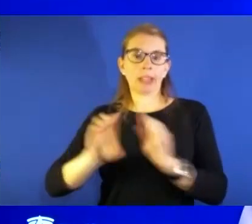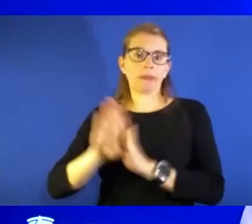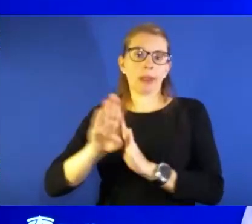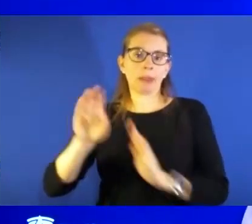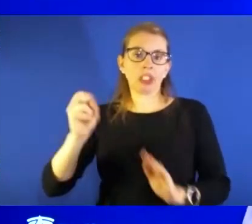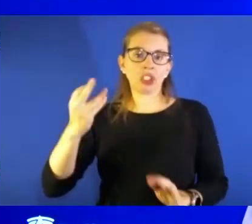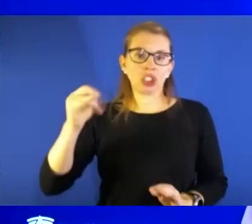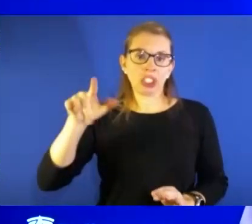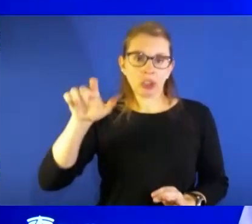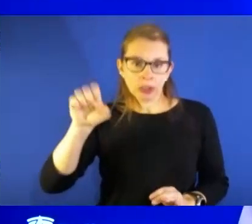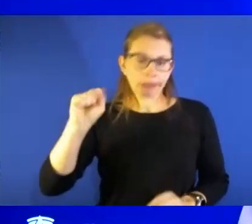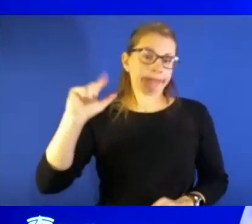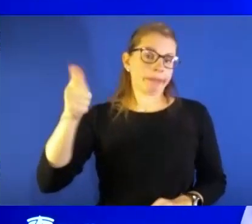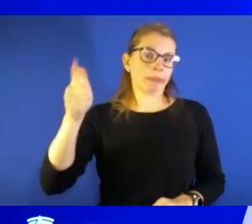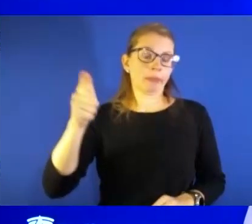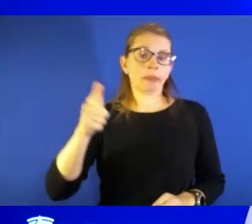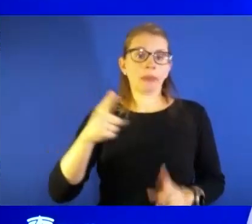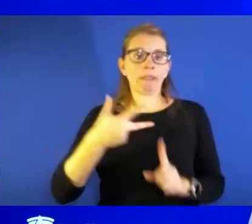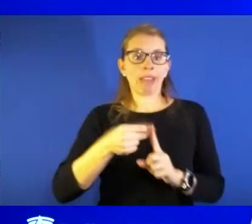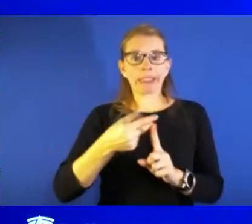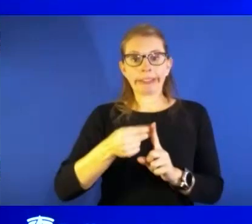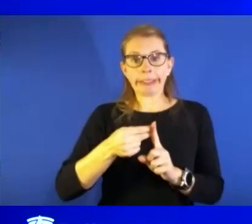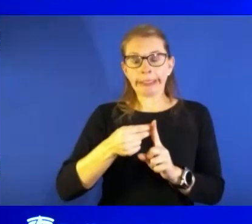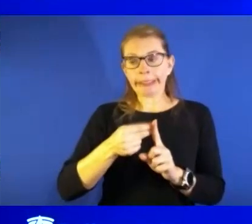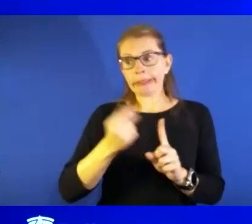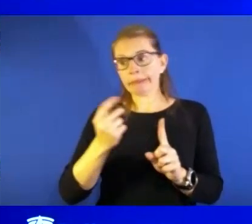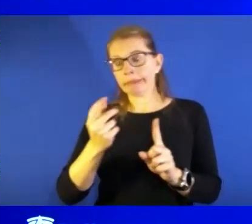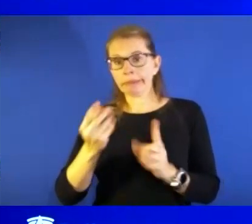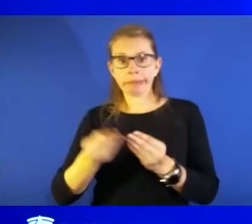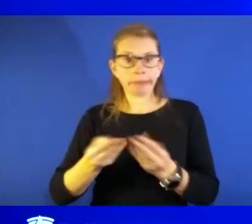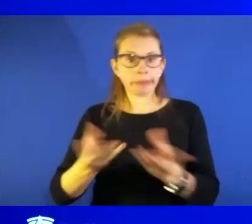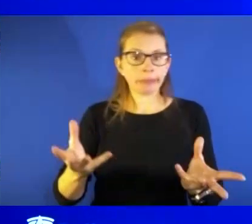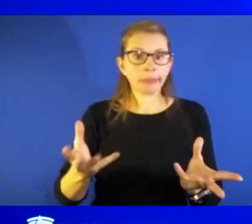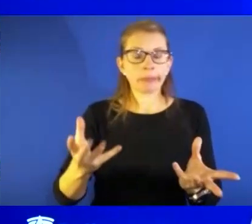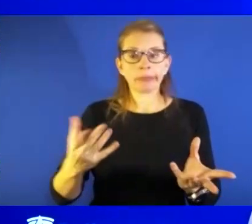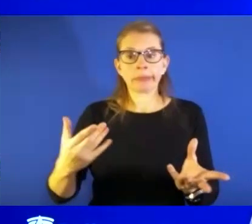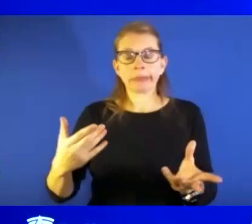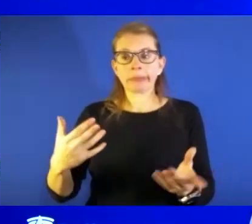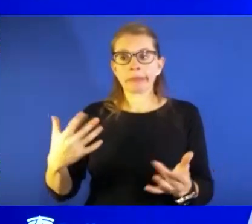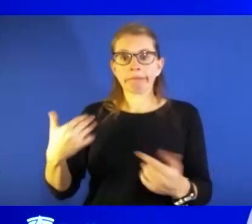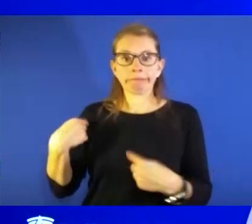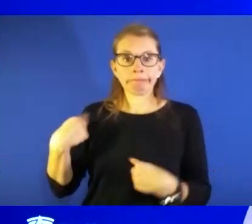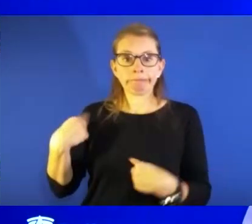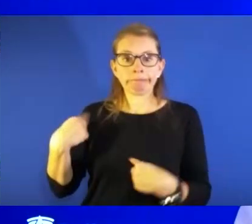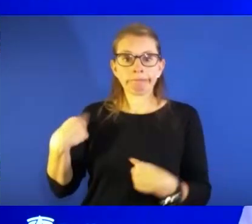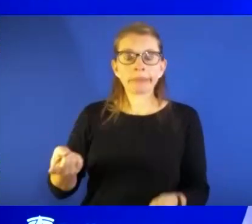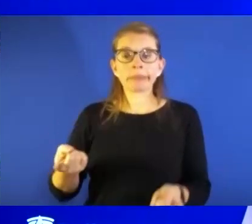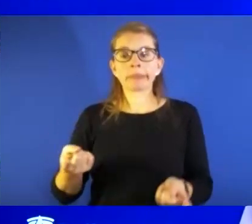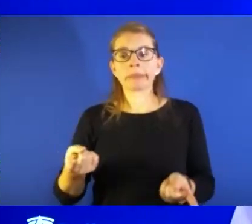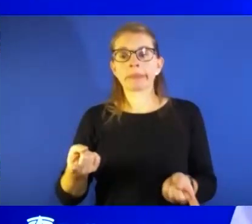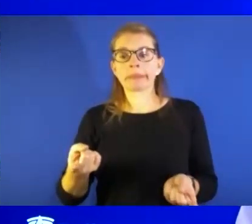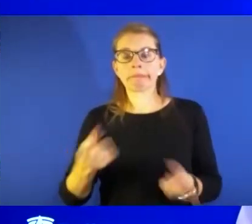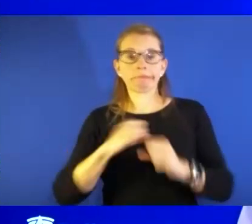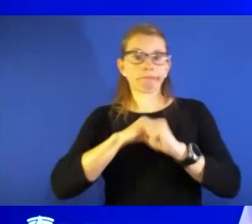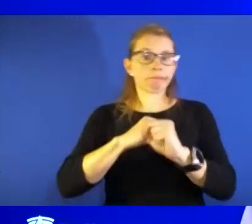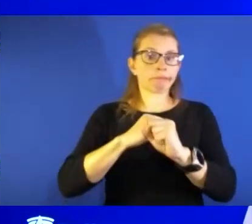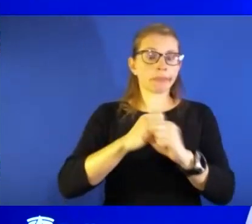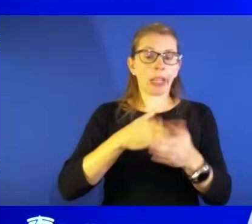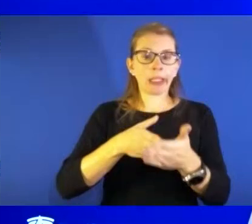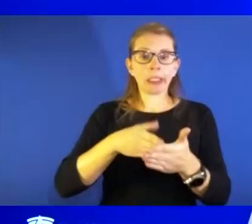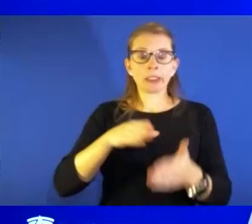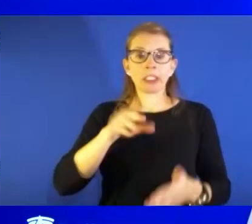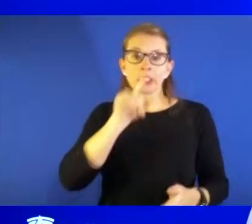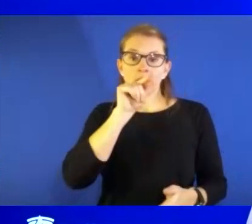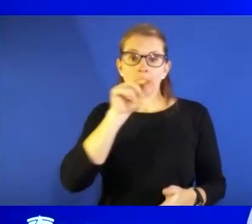you may not have as better protection against, number one, chickenpox itself or shingles later on in life. So yeah,